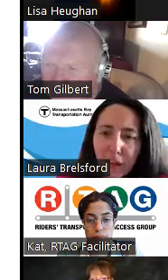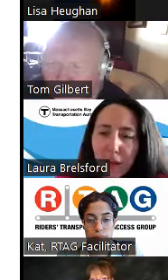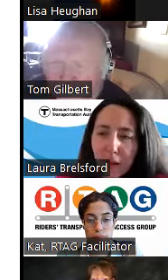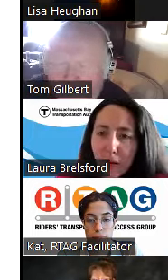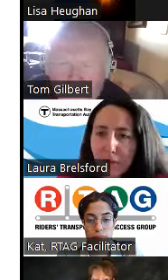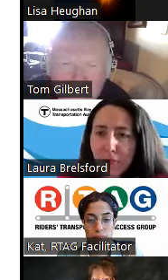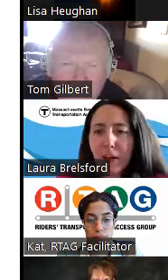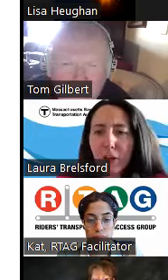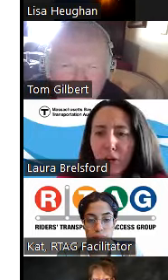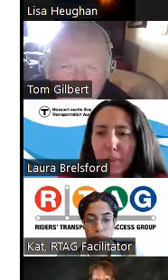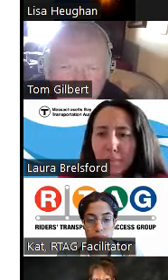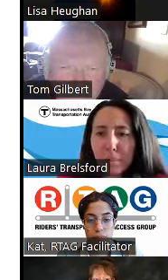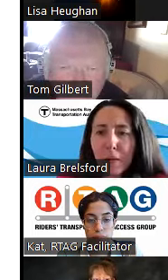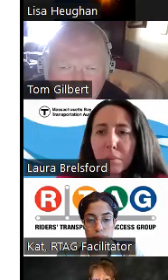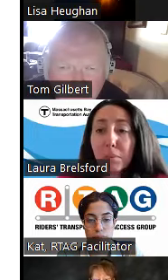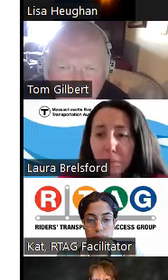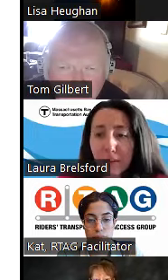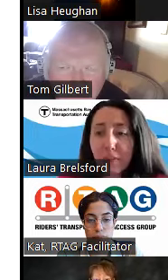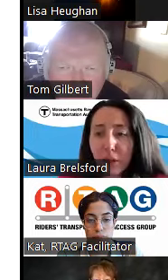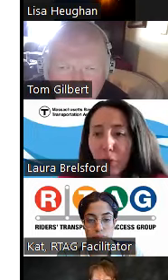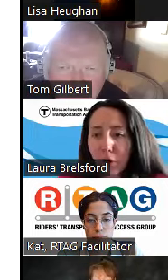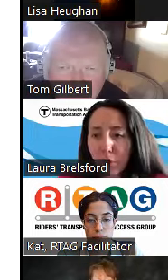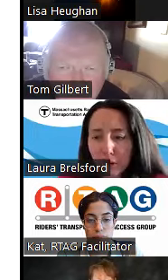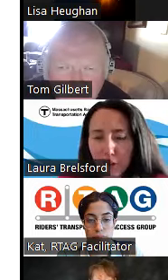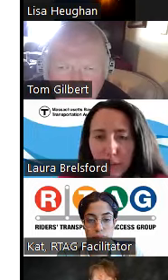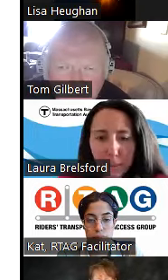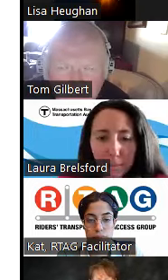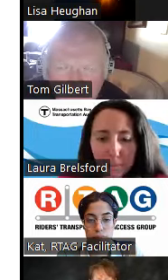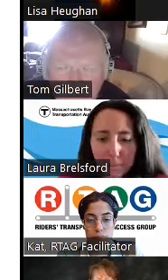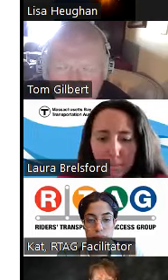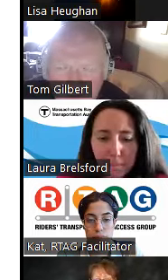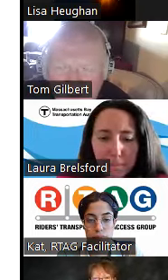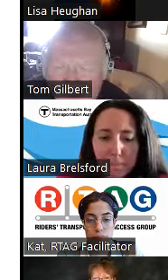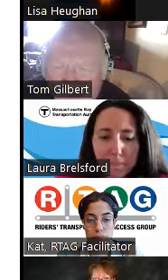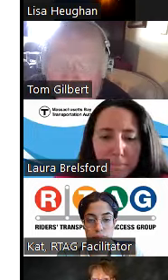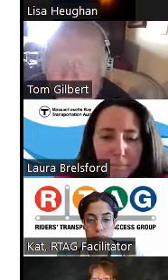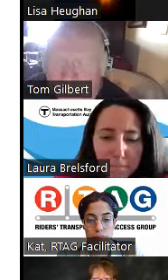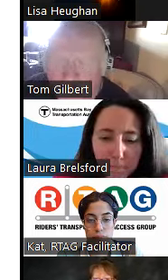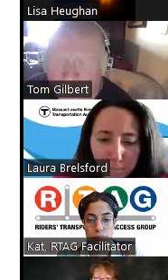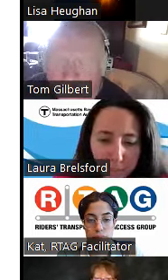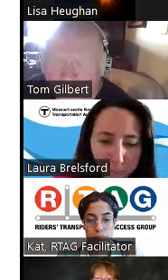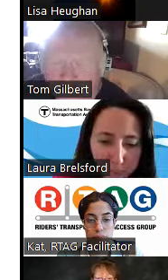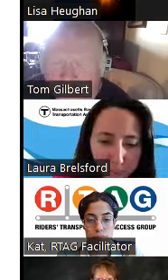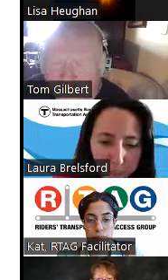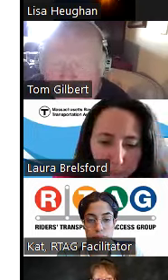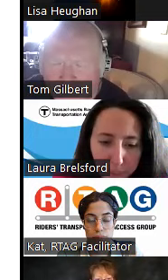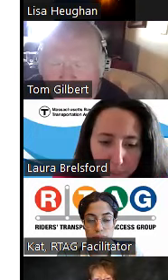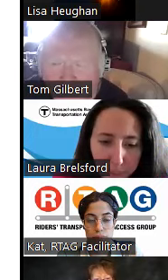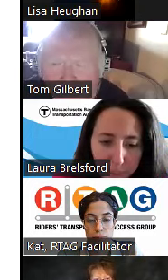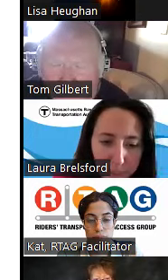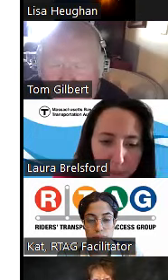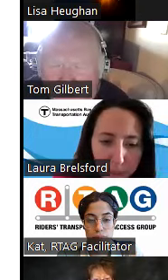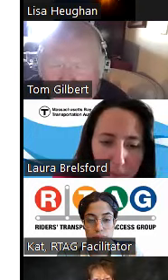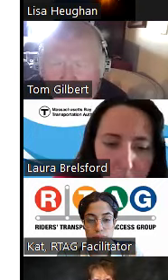flagging urine, but definitely more homework to do on that. Because I